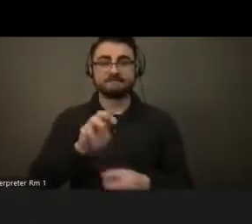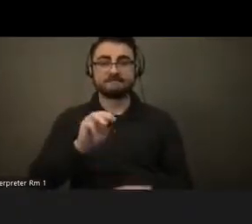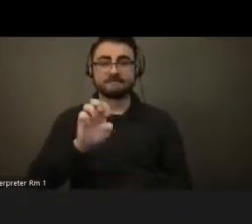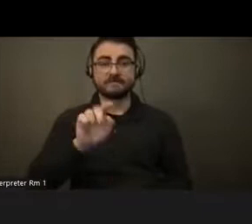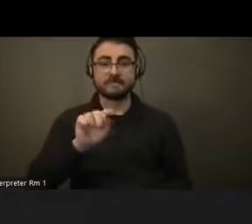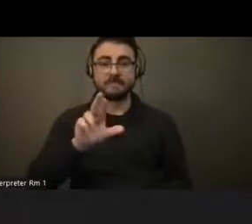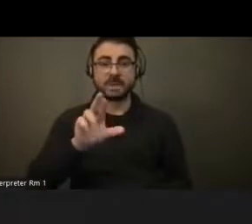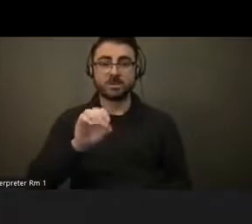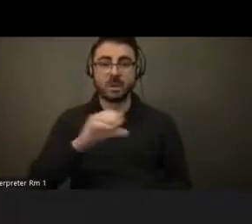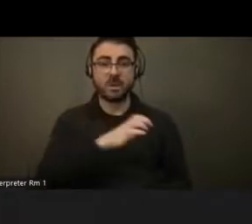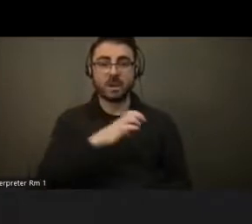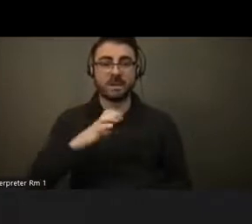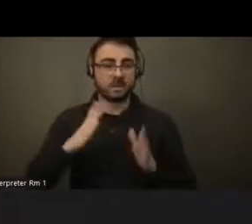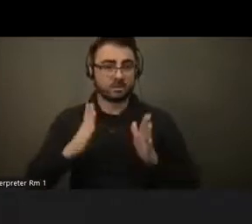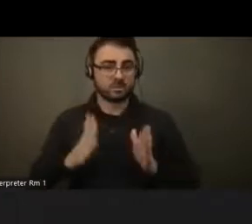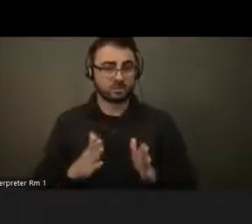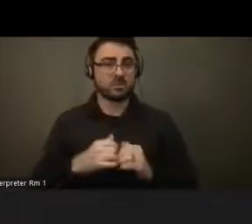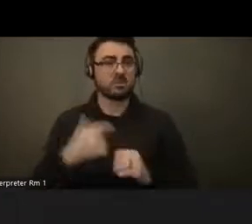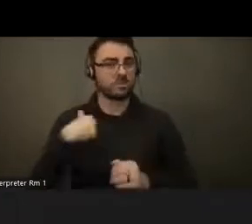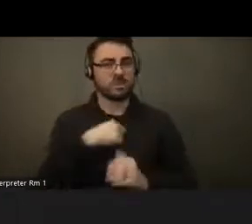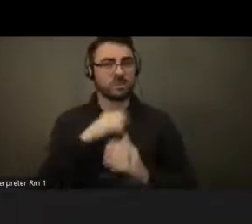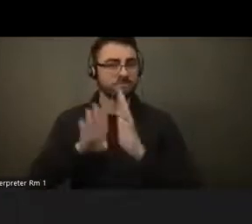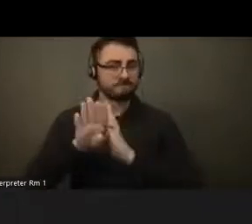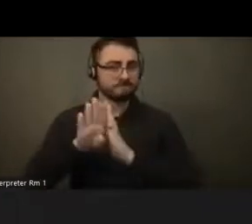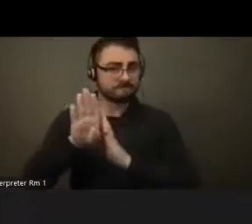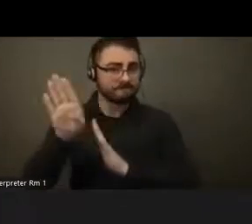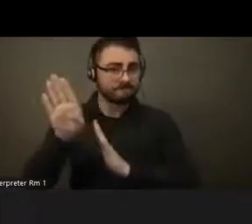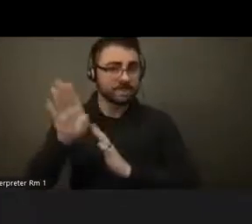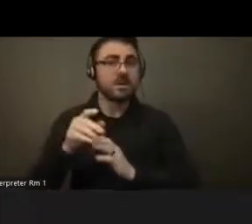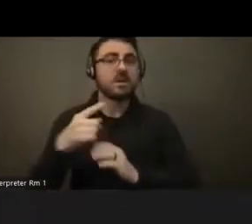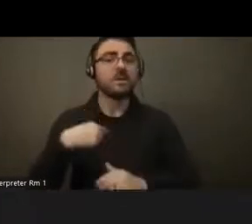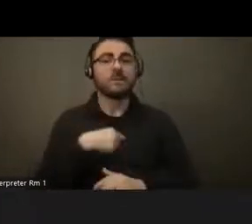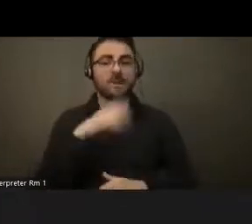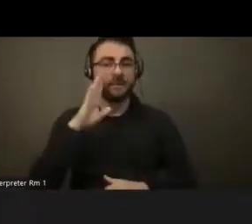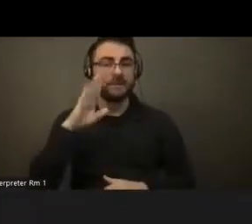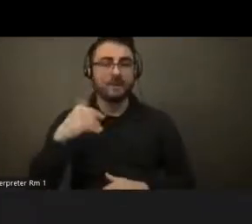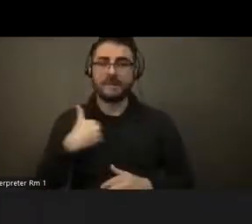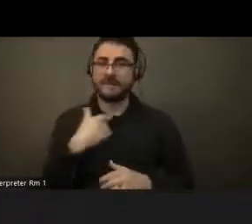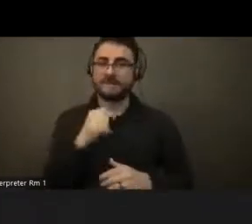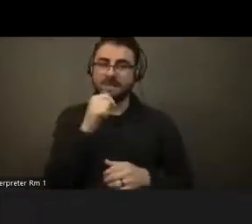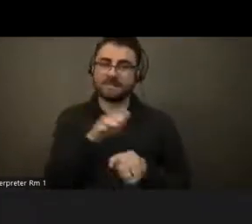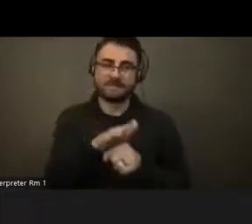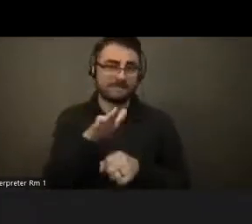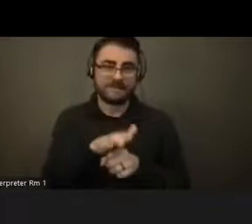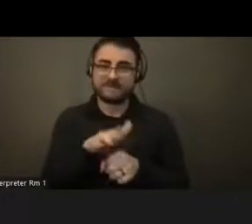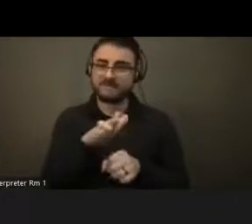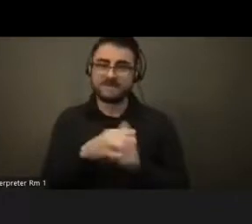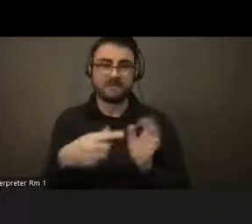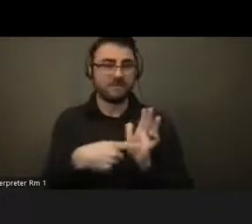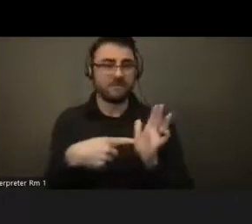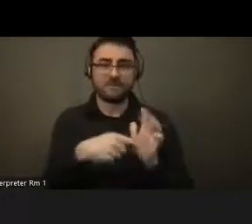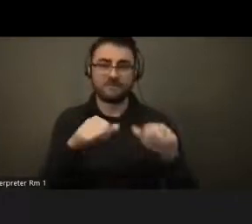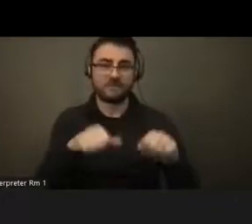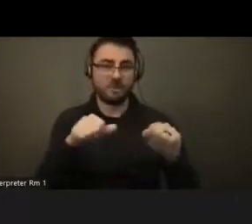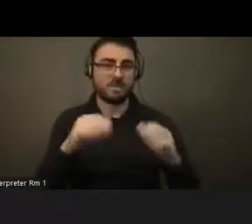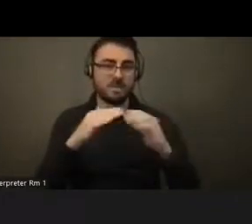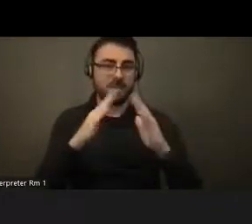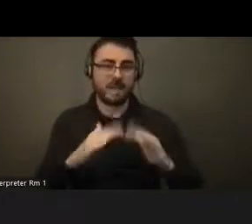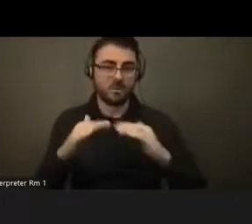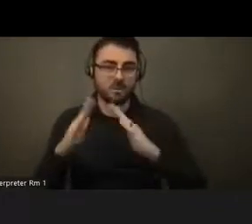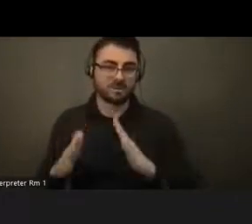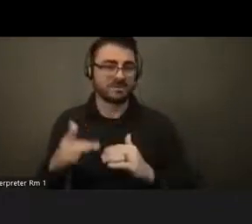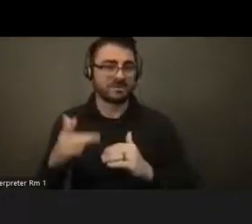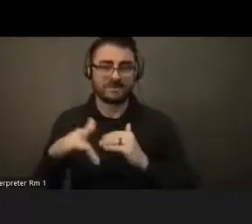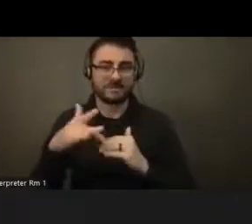this, we already knew we had a shortage of permanent affordable housing. And